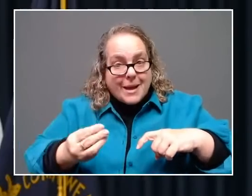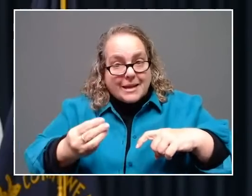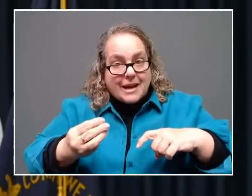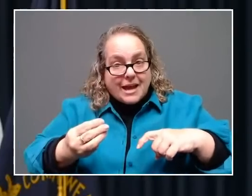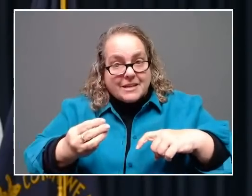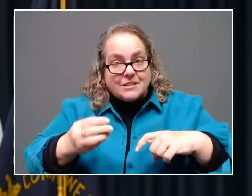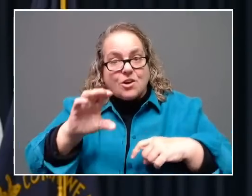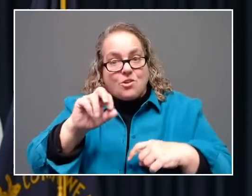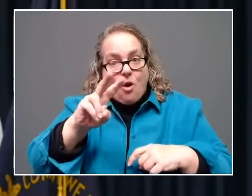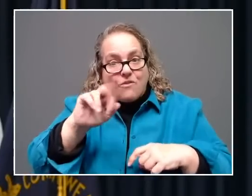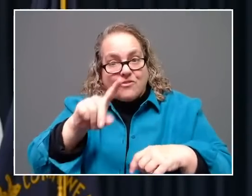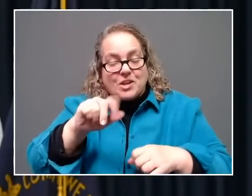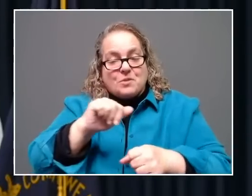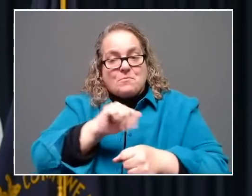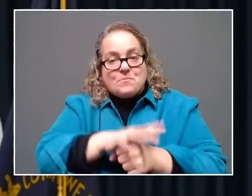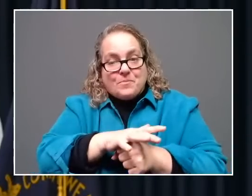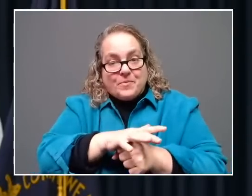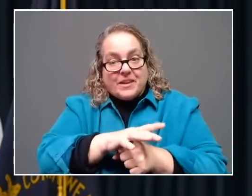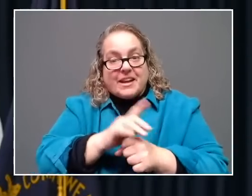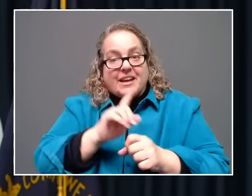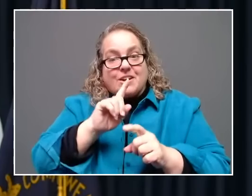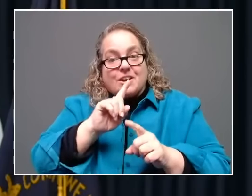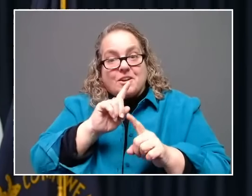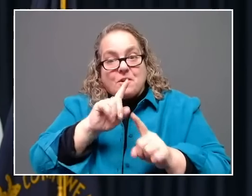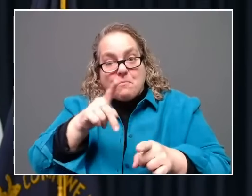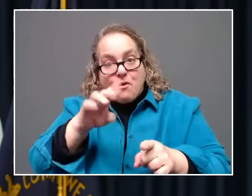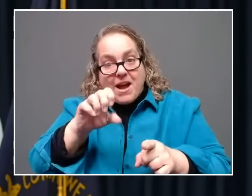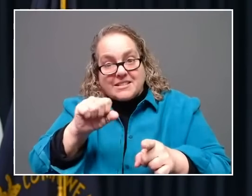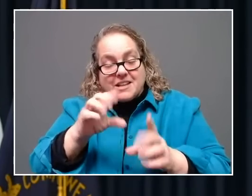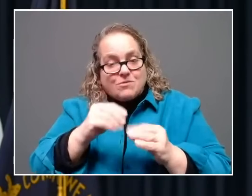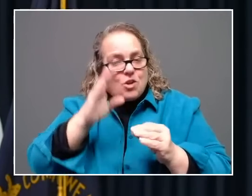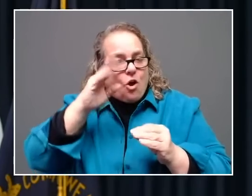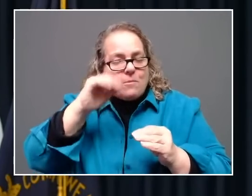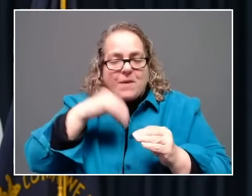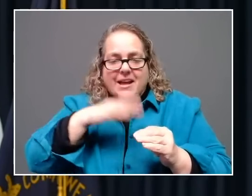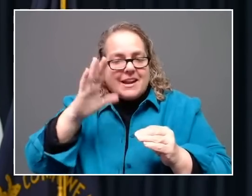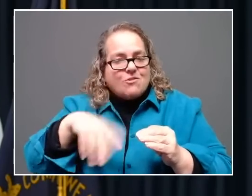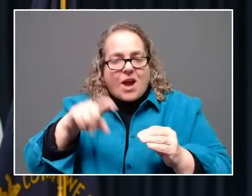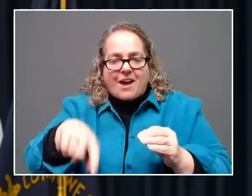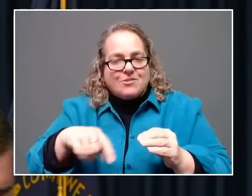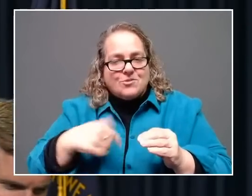press conferences, hoping to never have to unpause them. Thank you all.